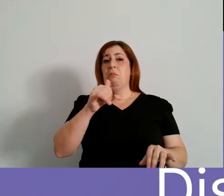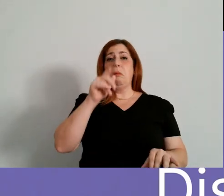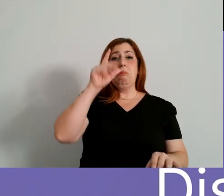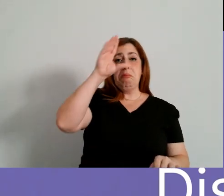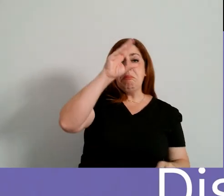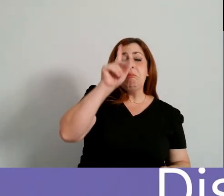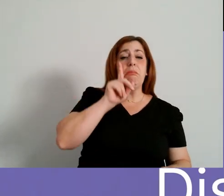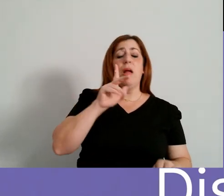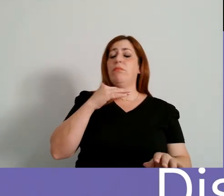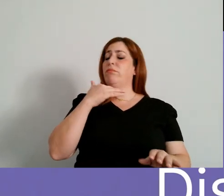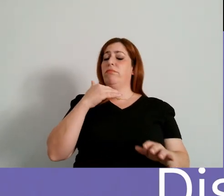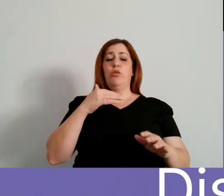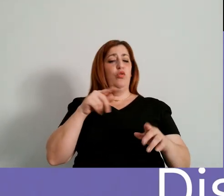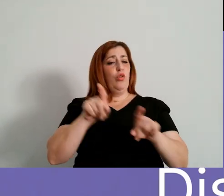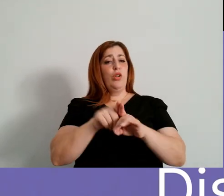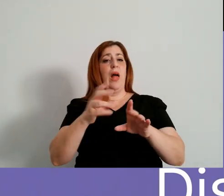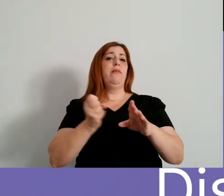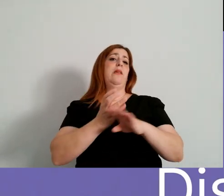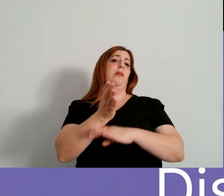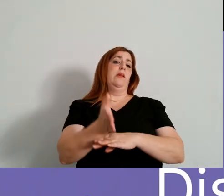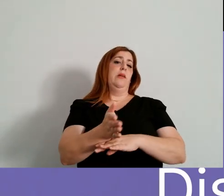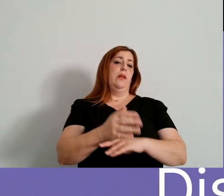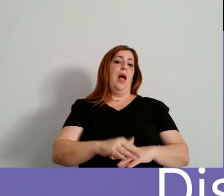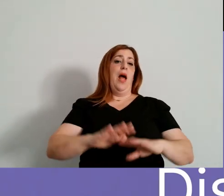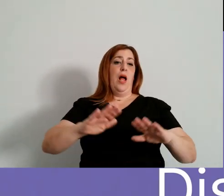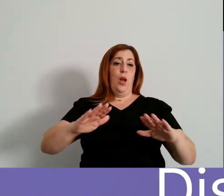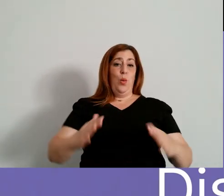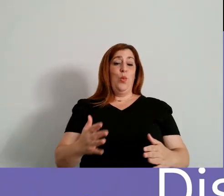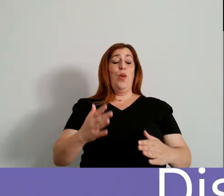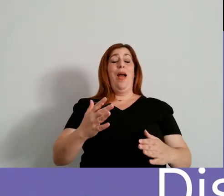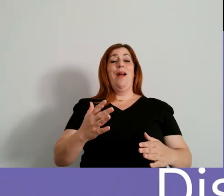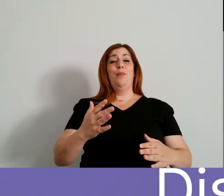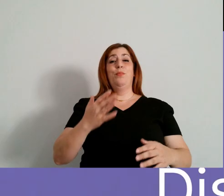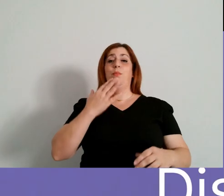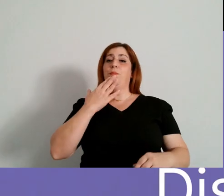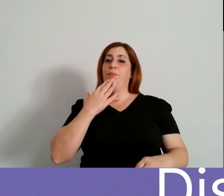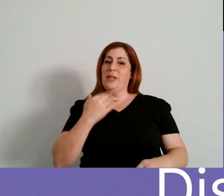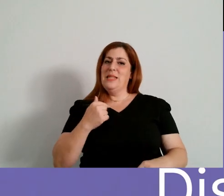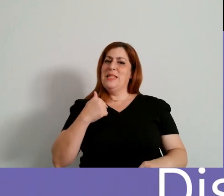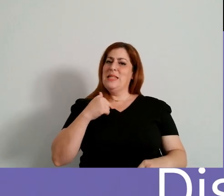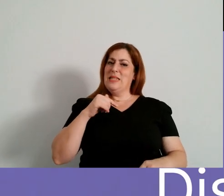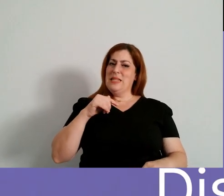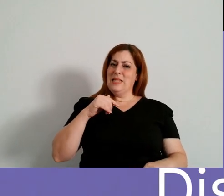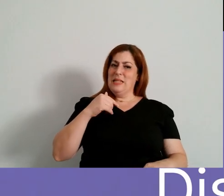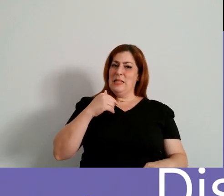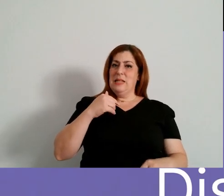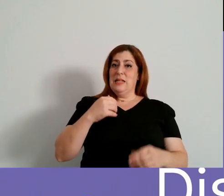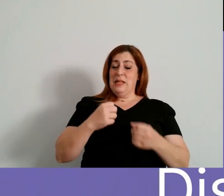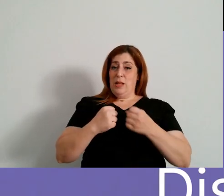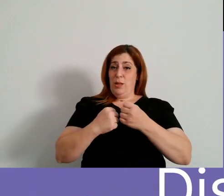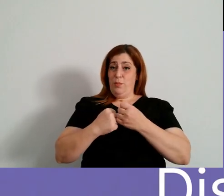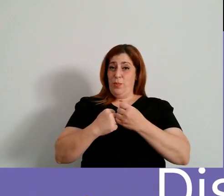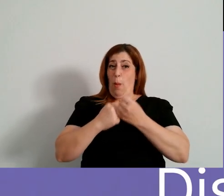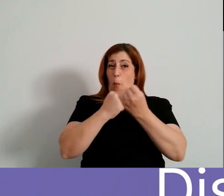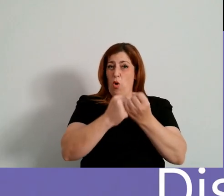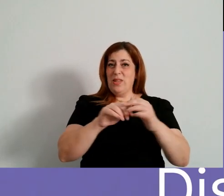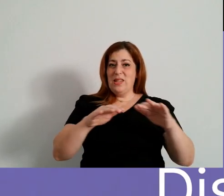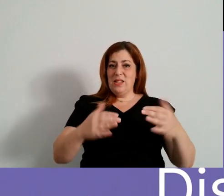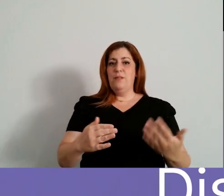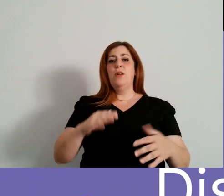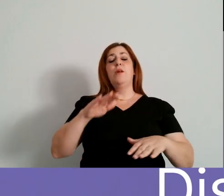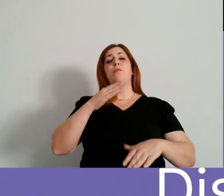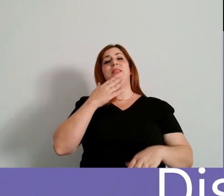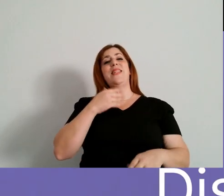seeing ways to support him, what I would recommend is speaking to perhaps an